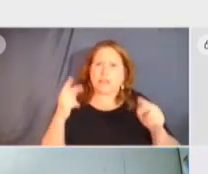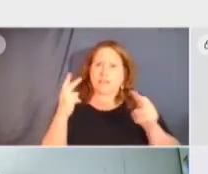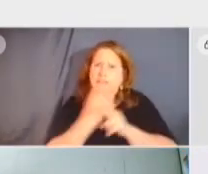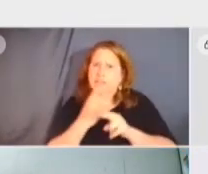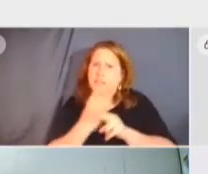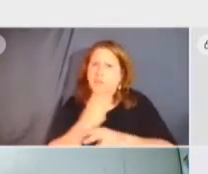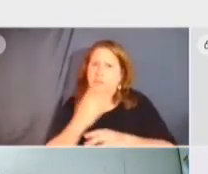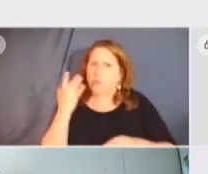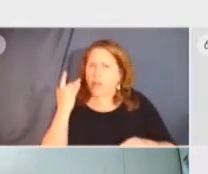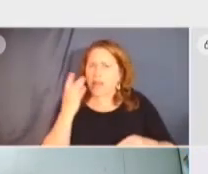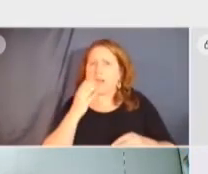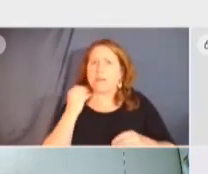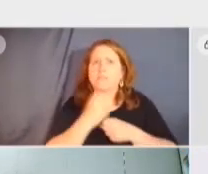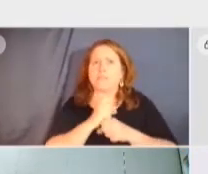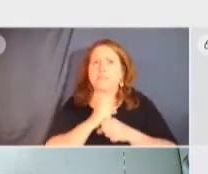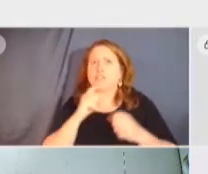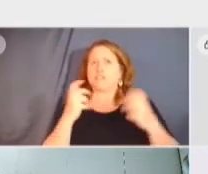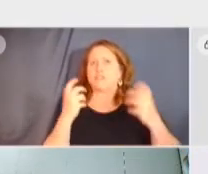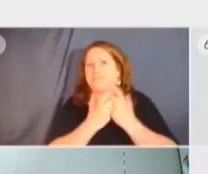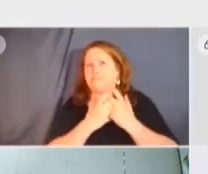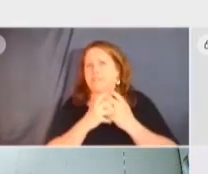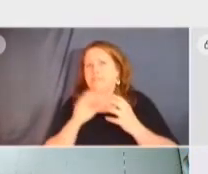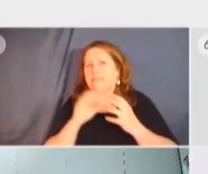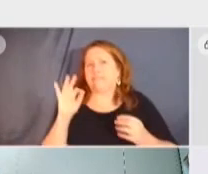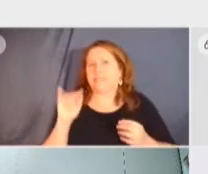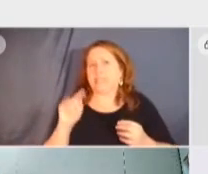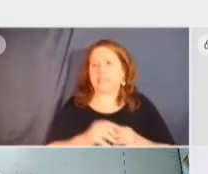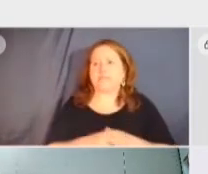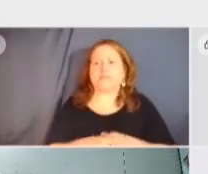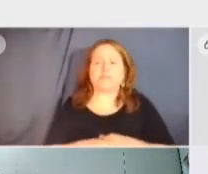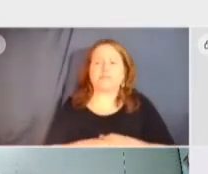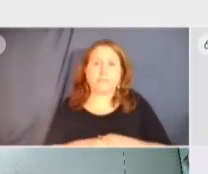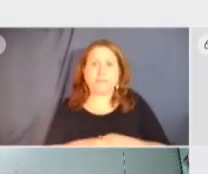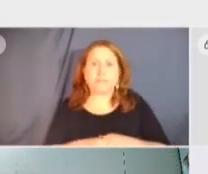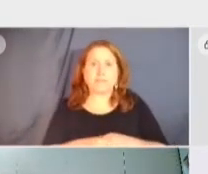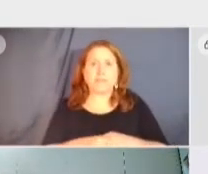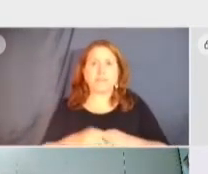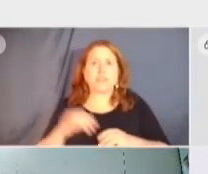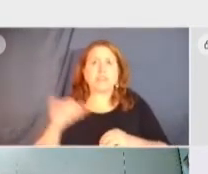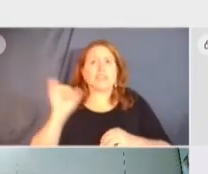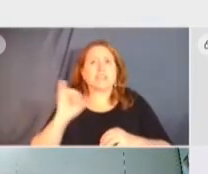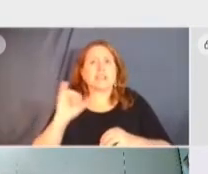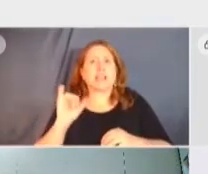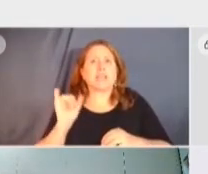Does this same process go on for poll workers?